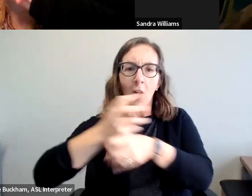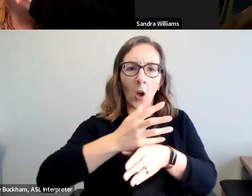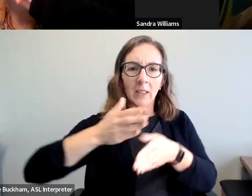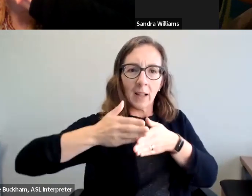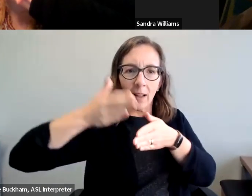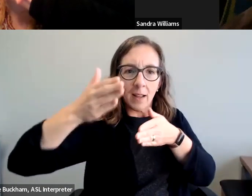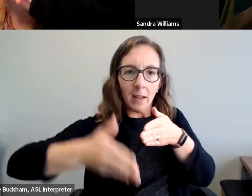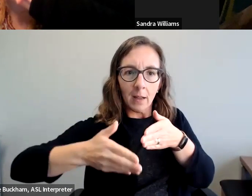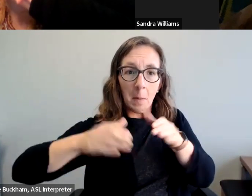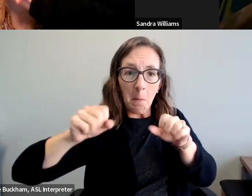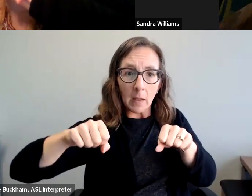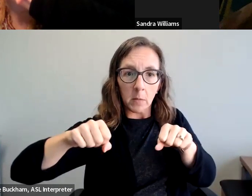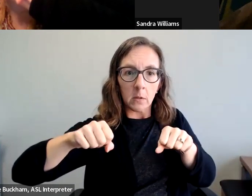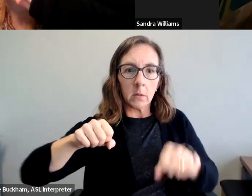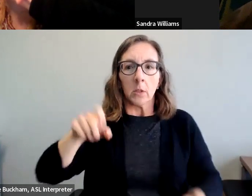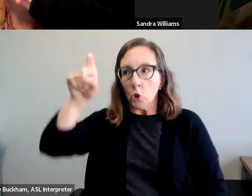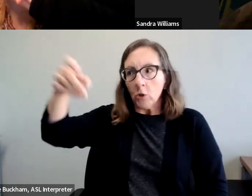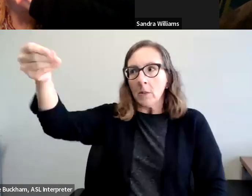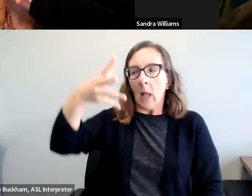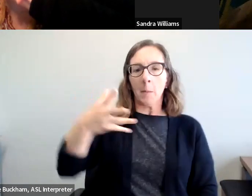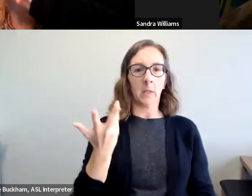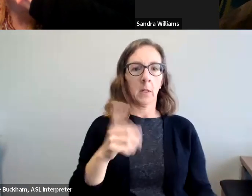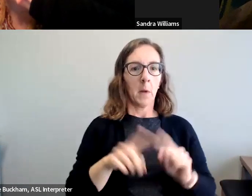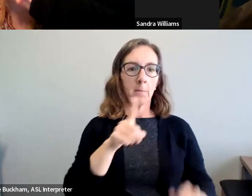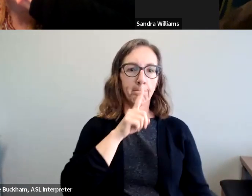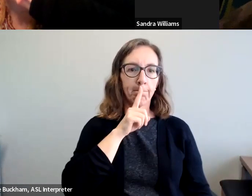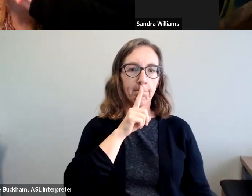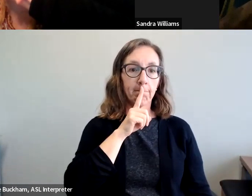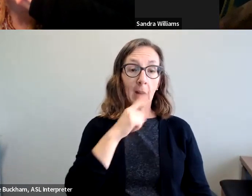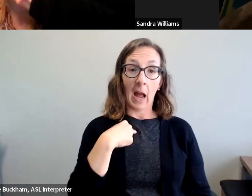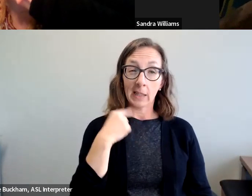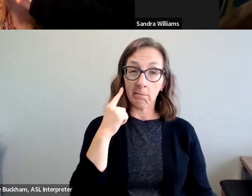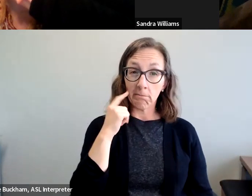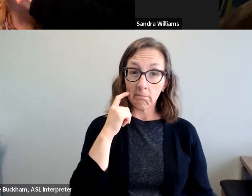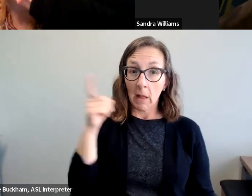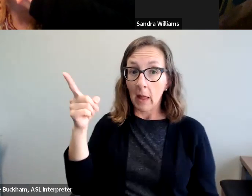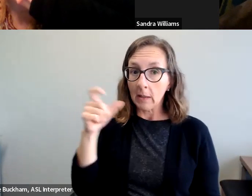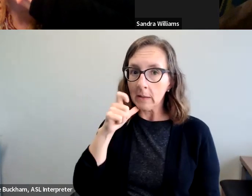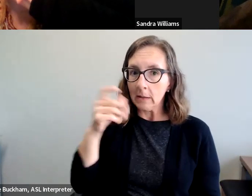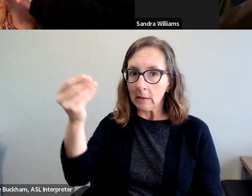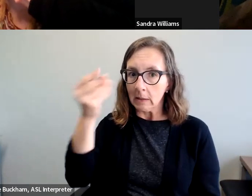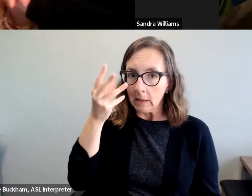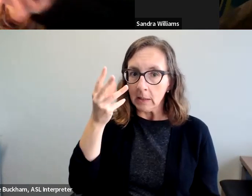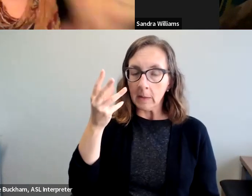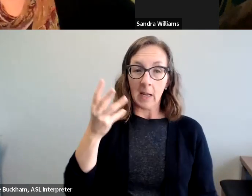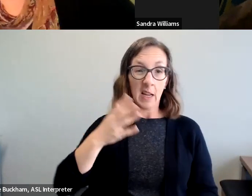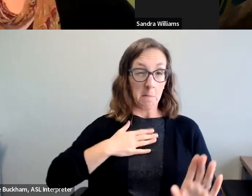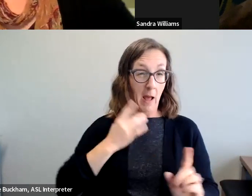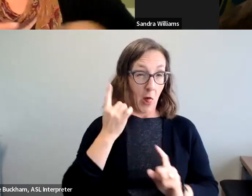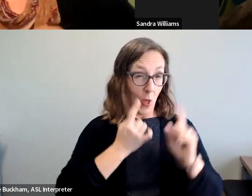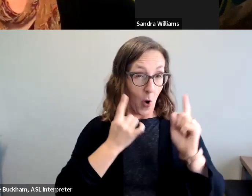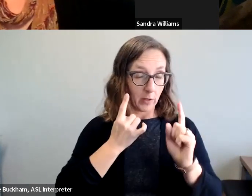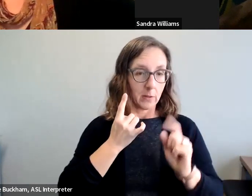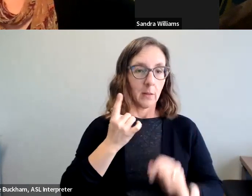told. I theorized that perhaps I wasn't told, since the doctors probably figured